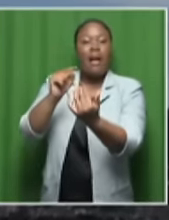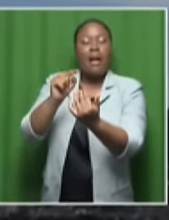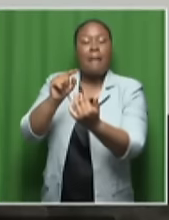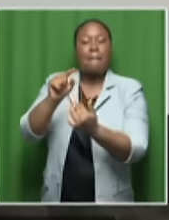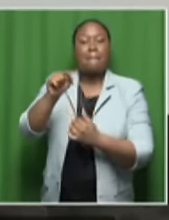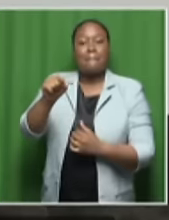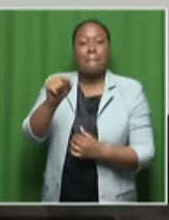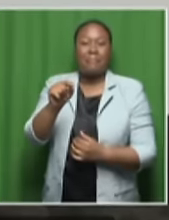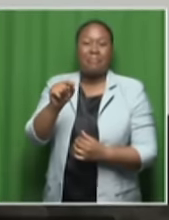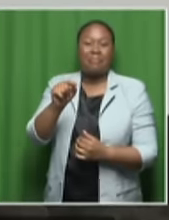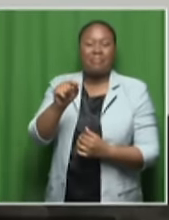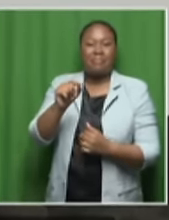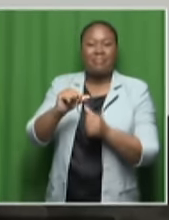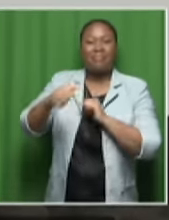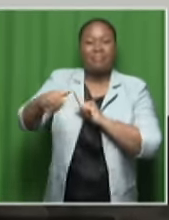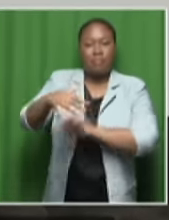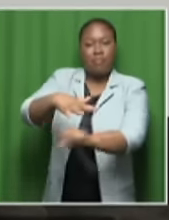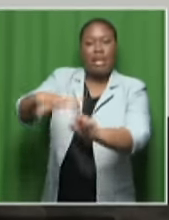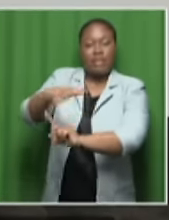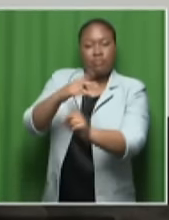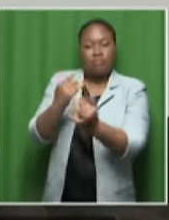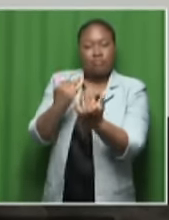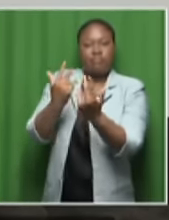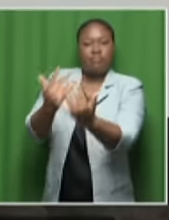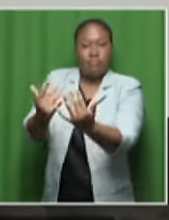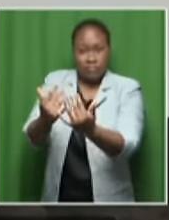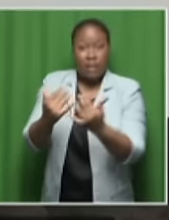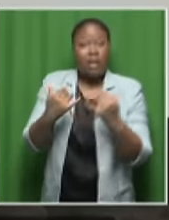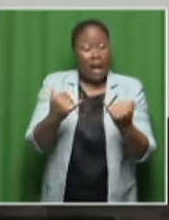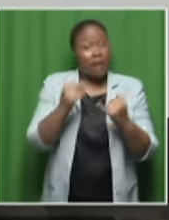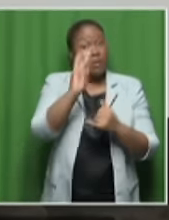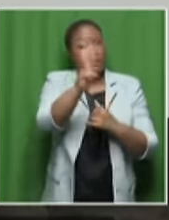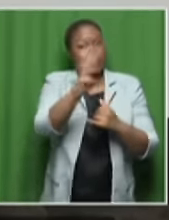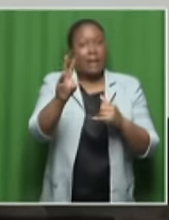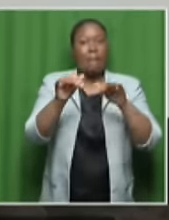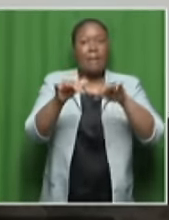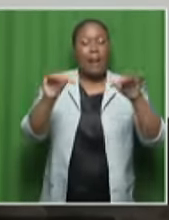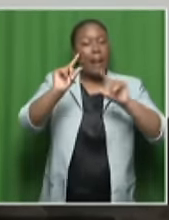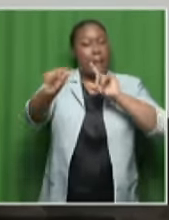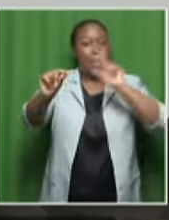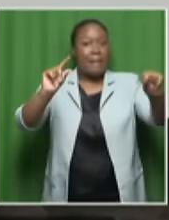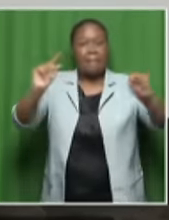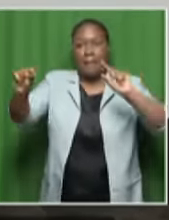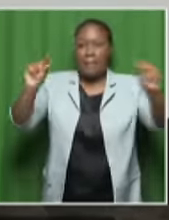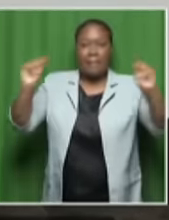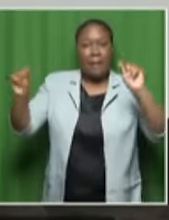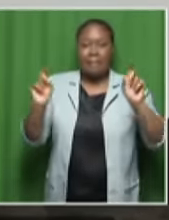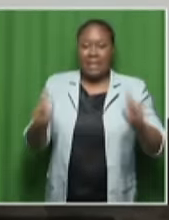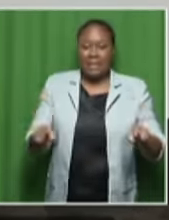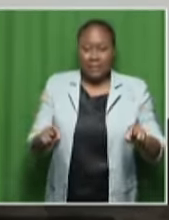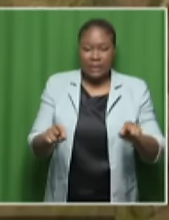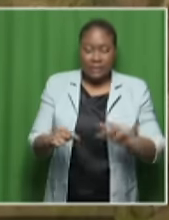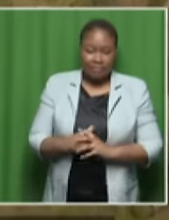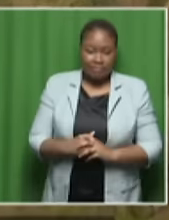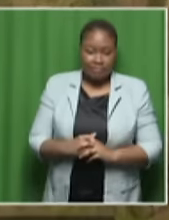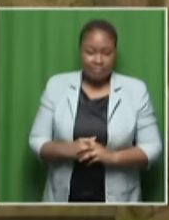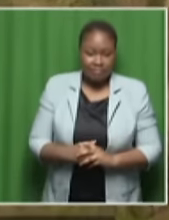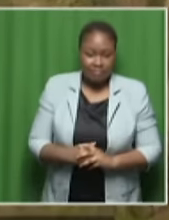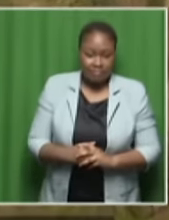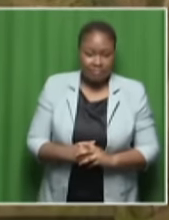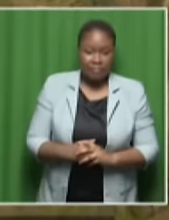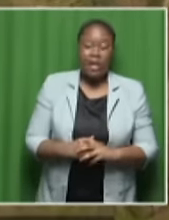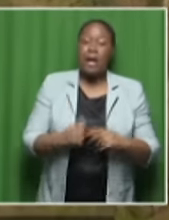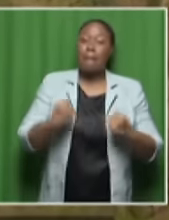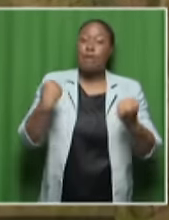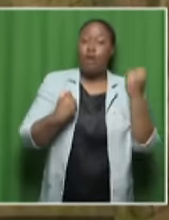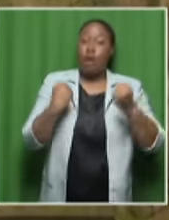precautionary evacuation order is in place for residents. I've just taken a carload to family with some